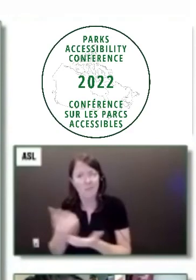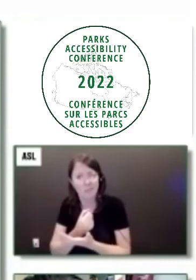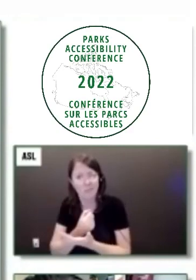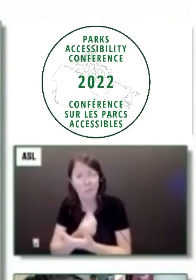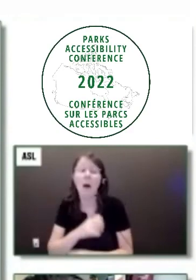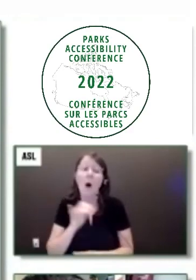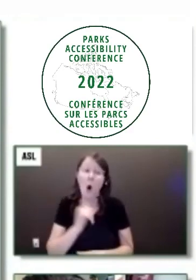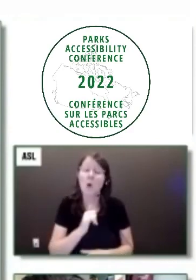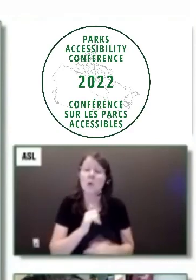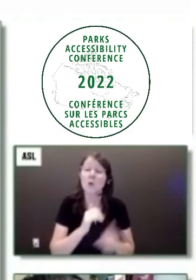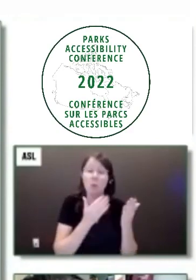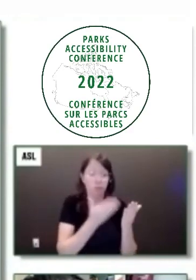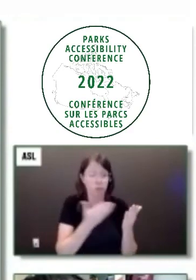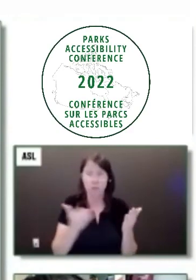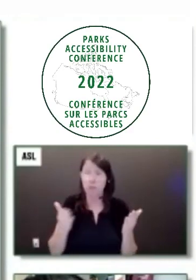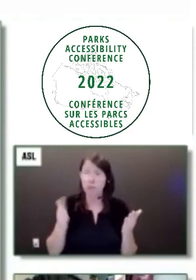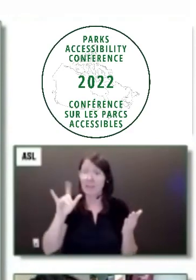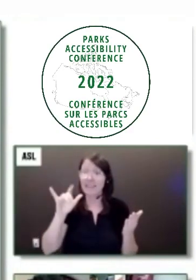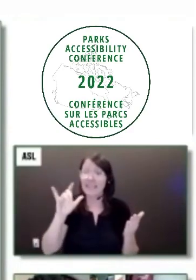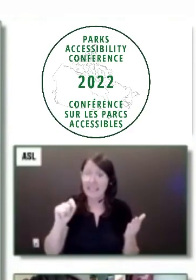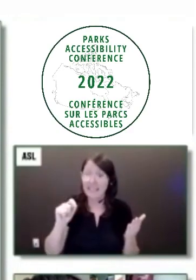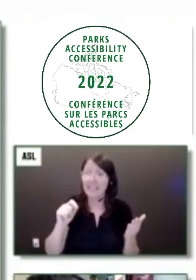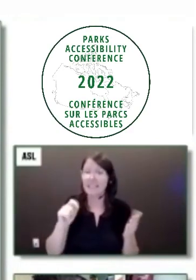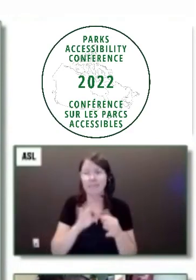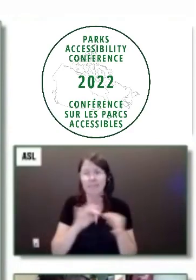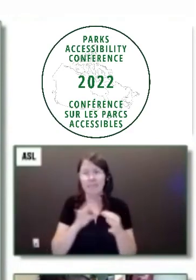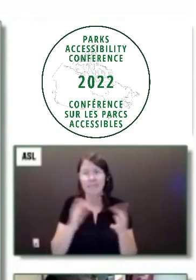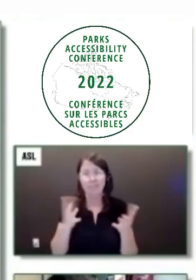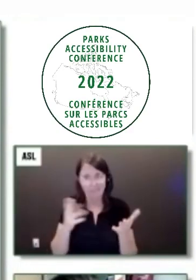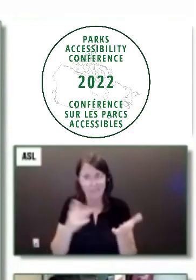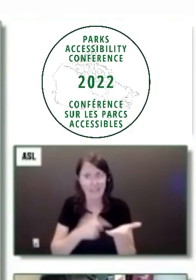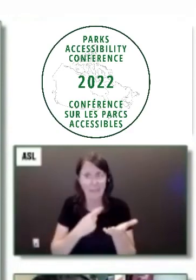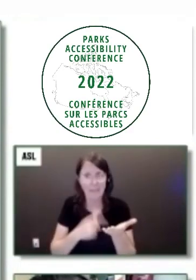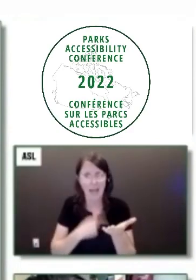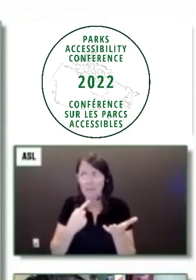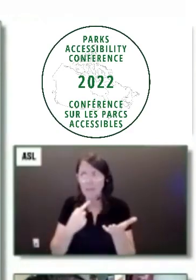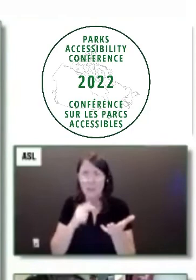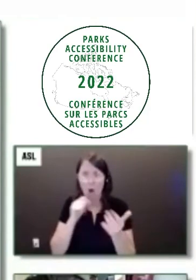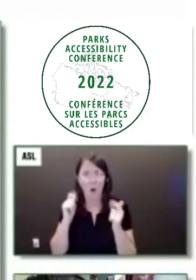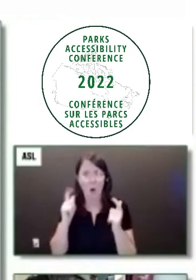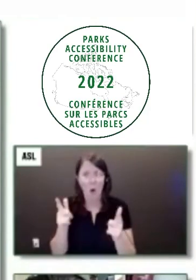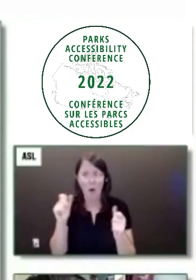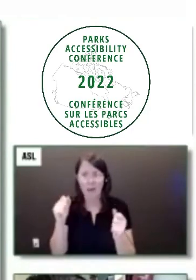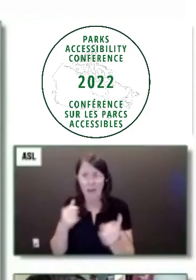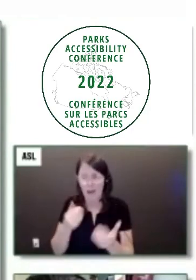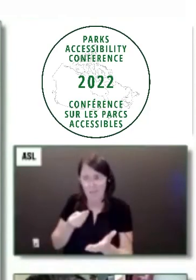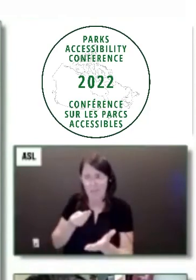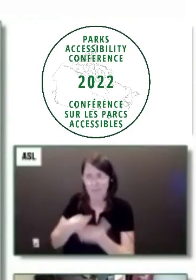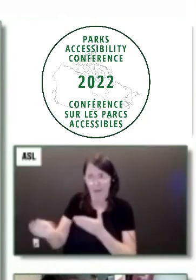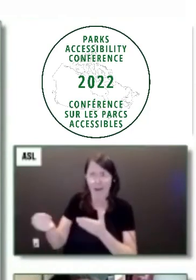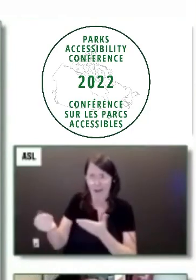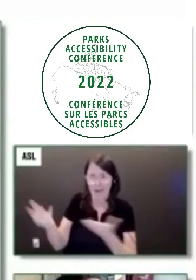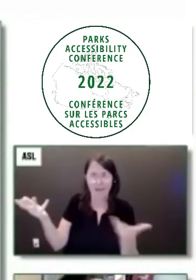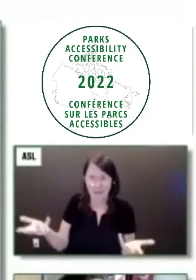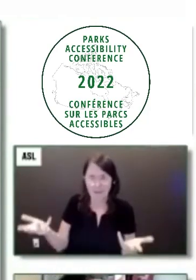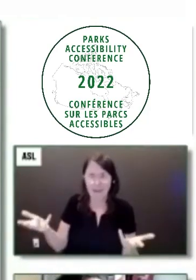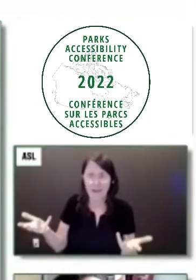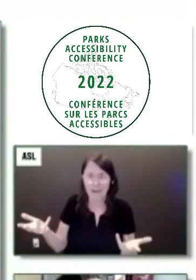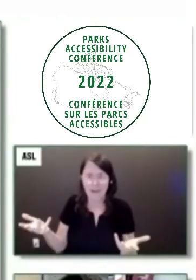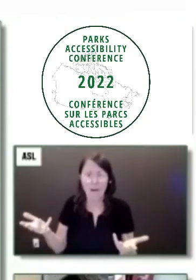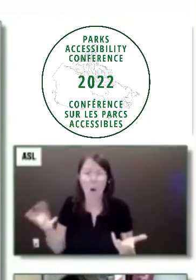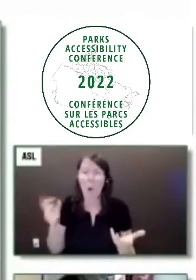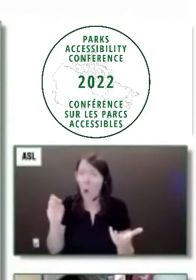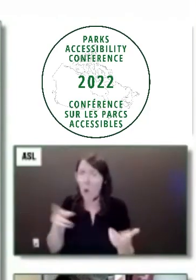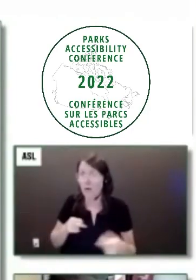about or highlights the equity issues that can come with this, particularly in terms of the disproportionate burdens, often time